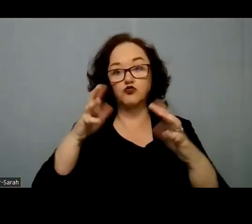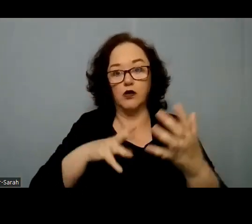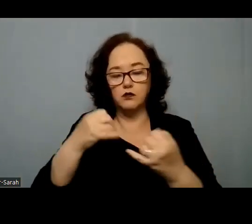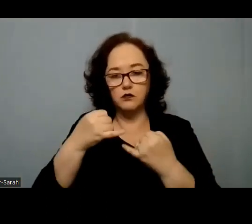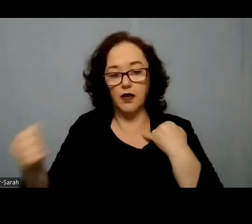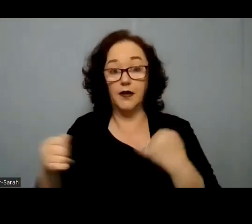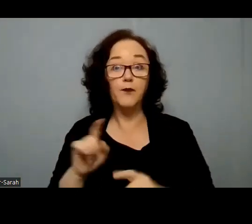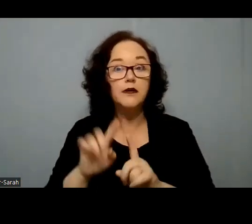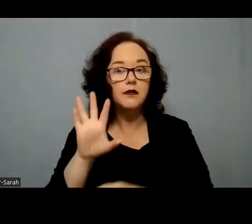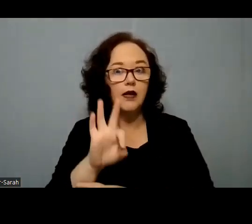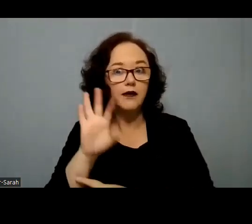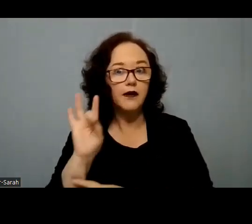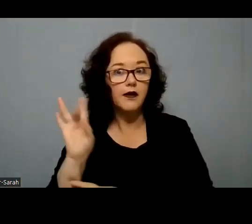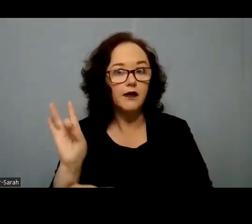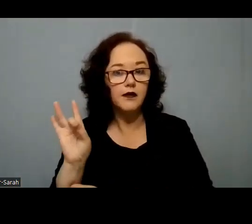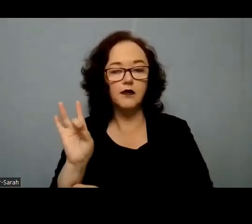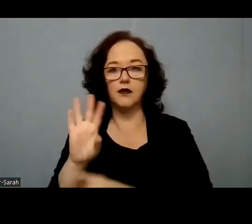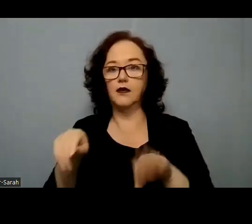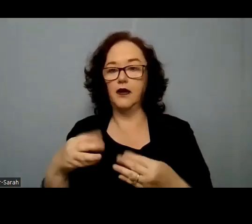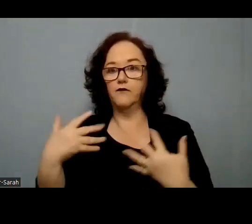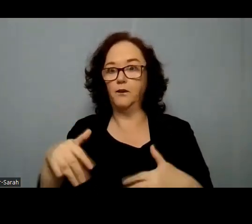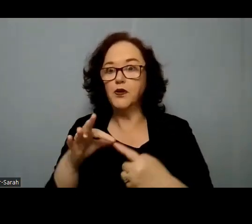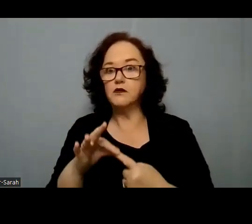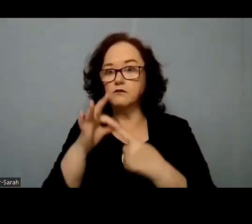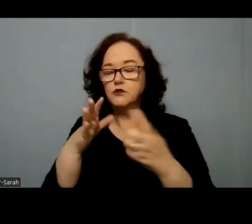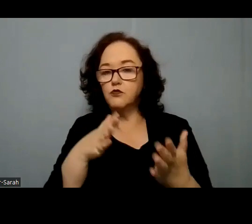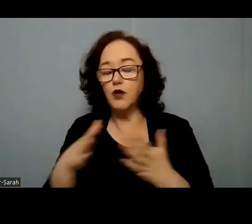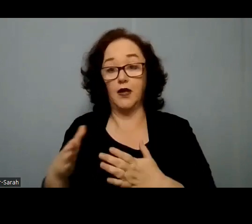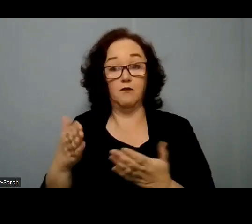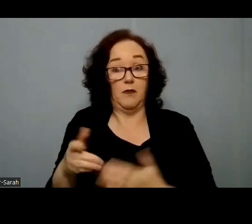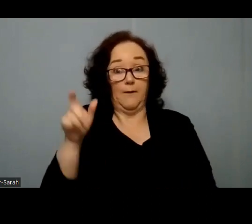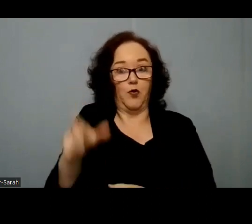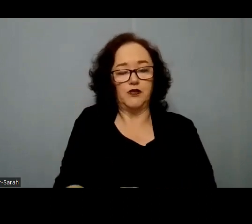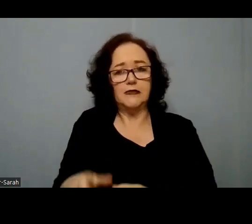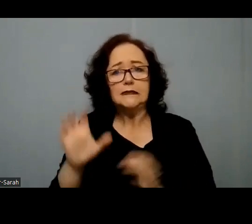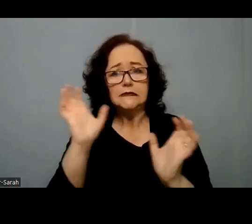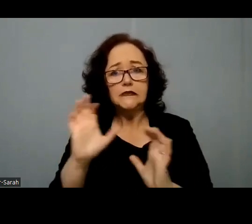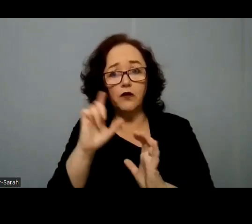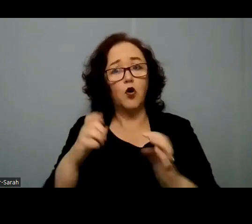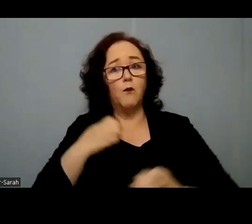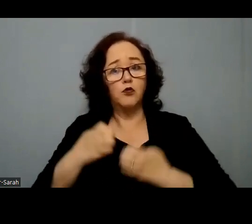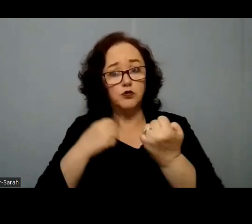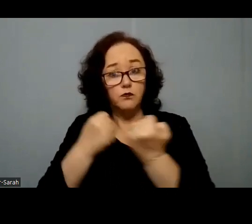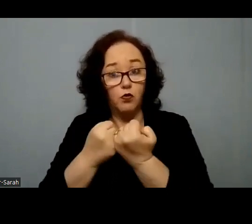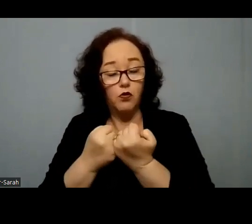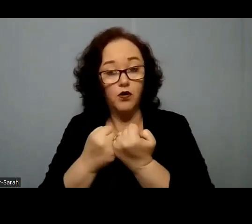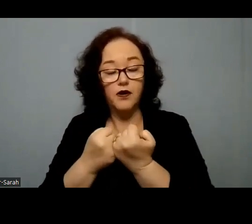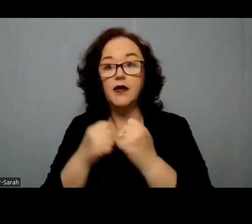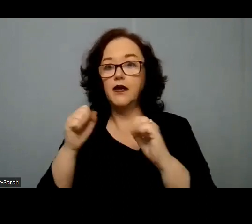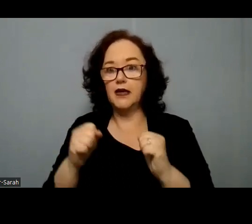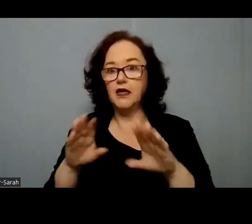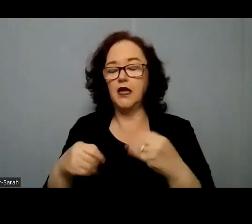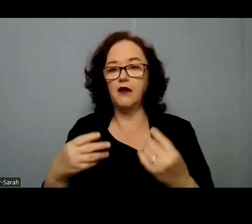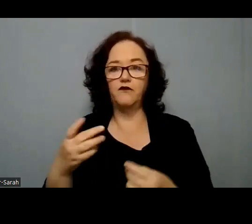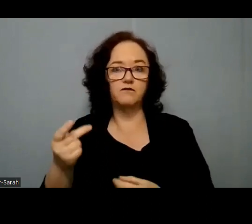very specialized way to have a person seeking emotional support, to give them early access to